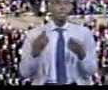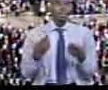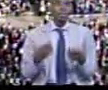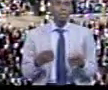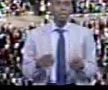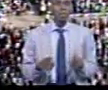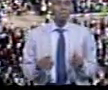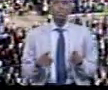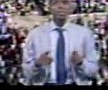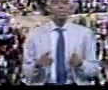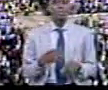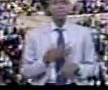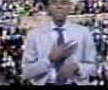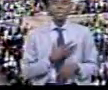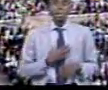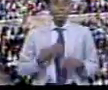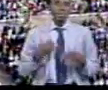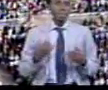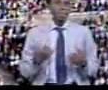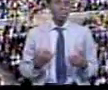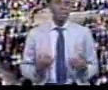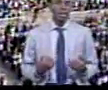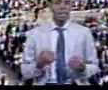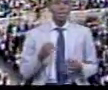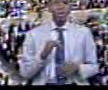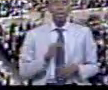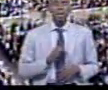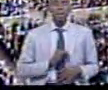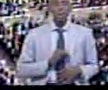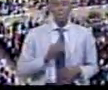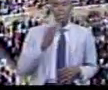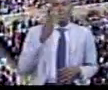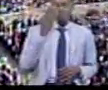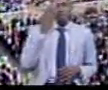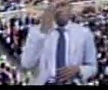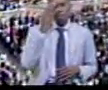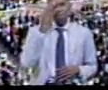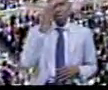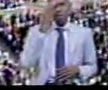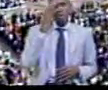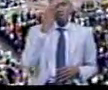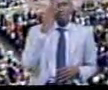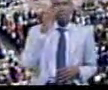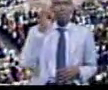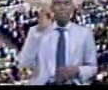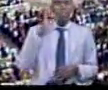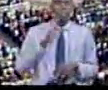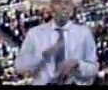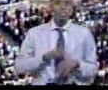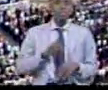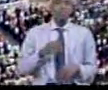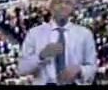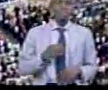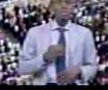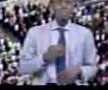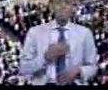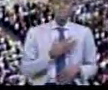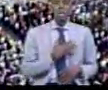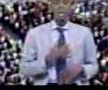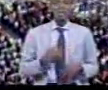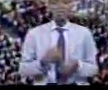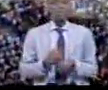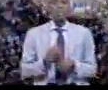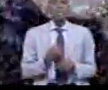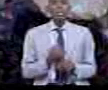something happened. And now I know He touched me